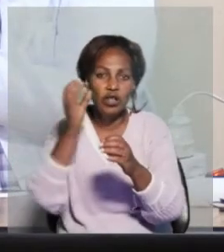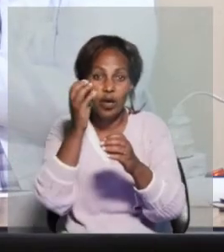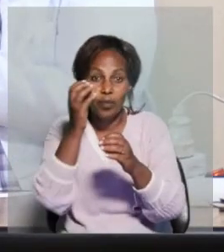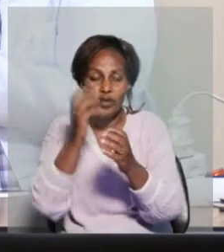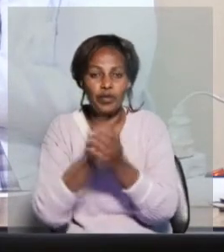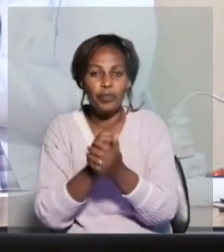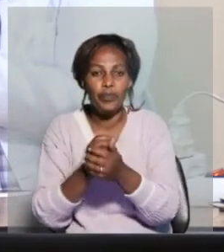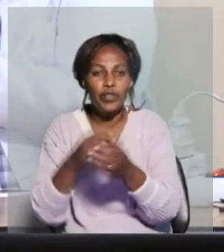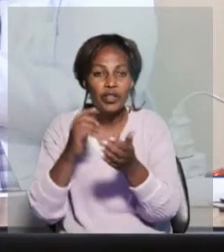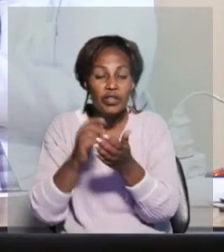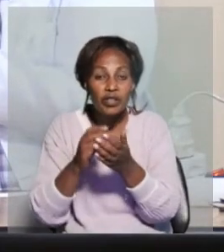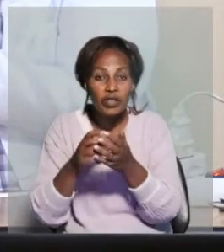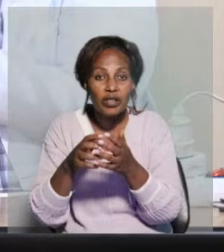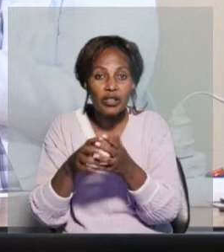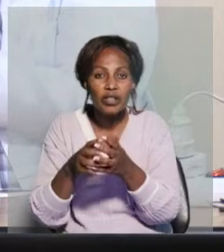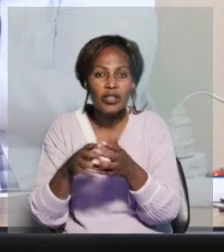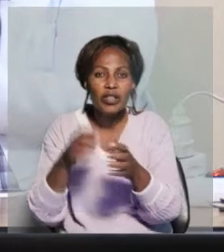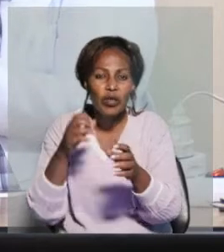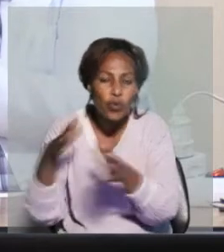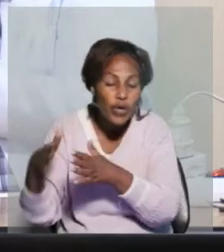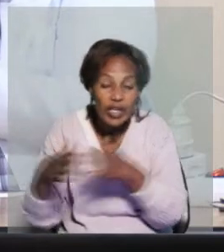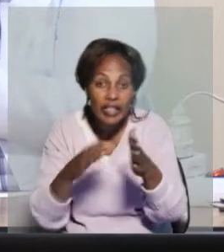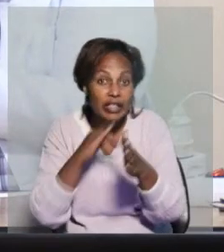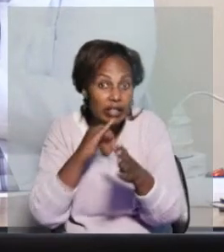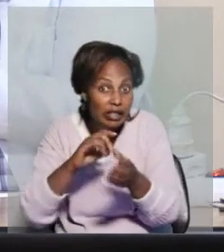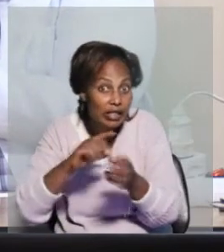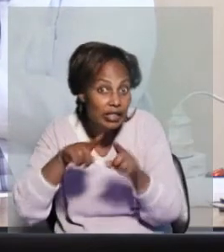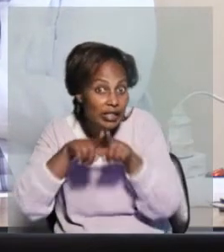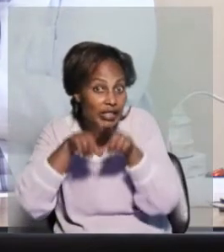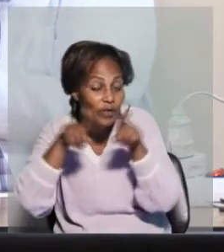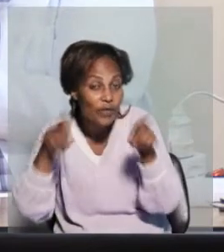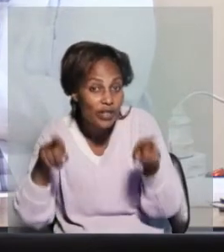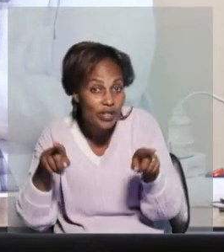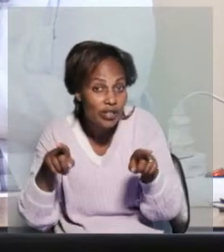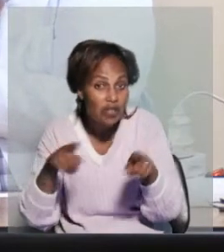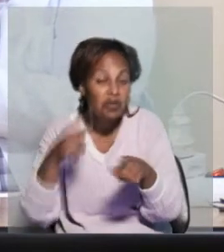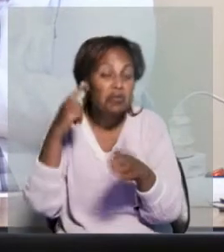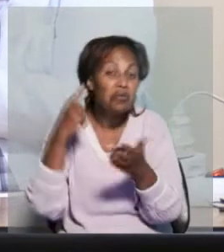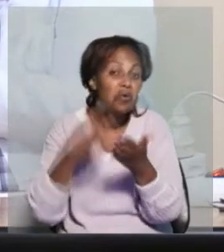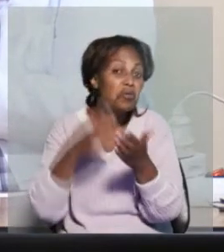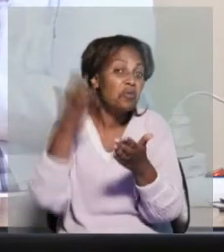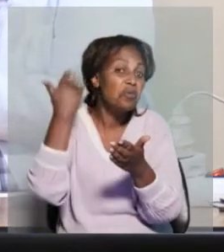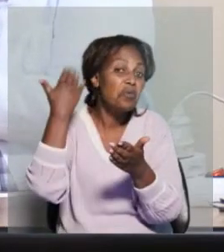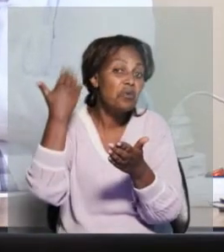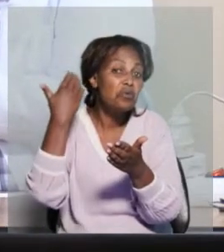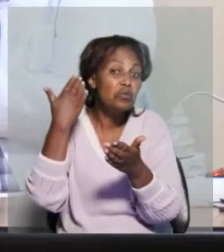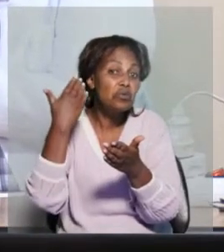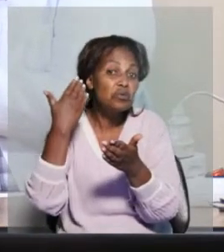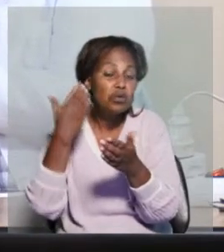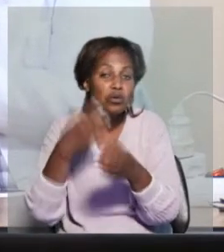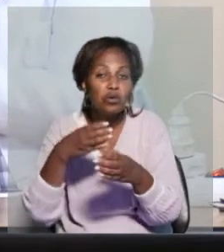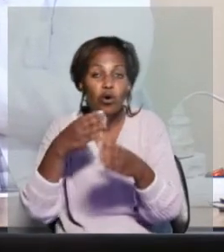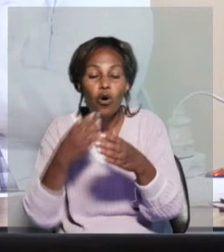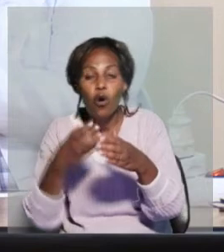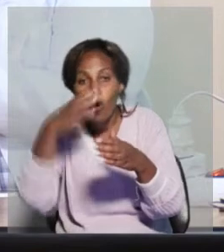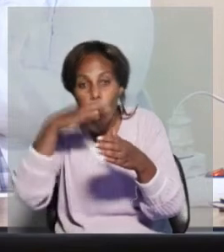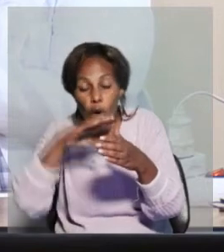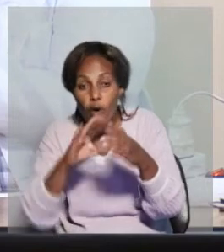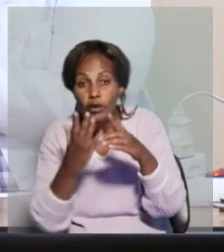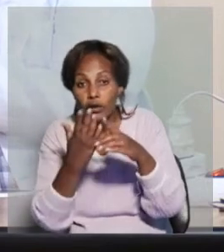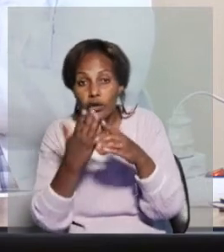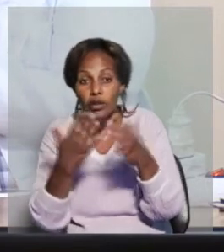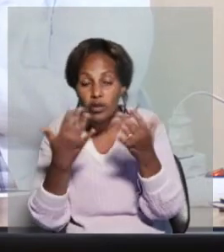Look, the mechanisms are different. That one is by heating light, metal. This one is